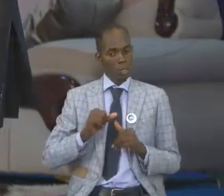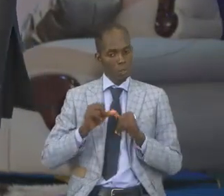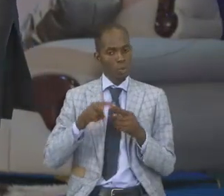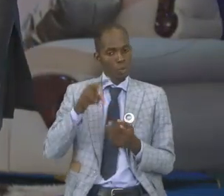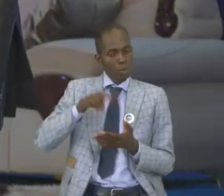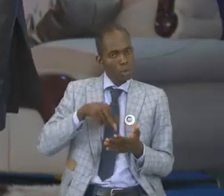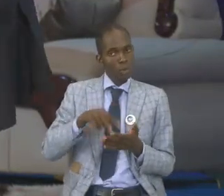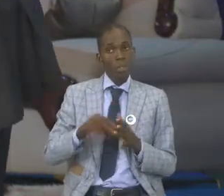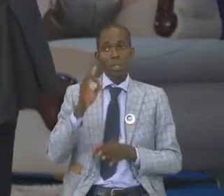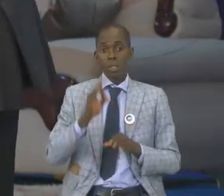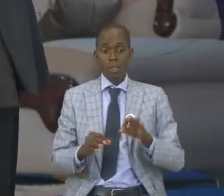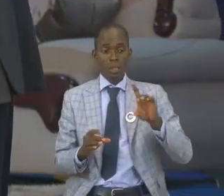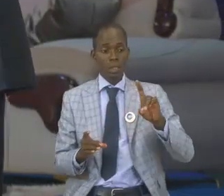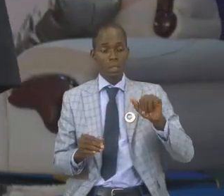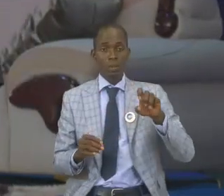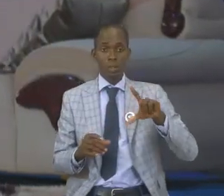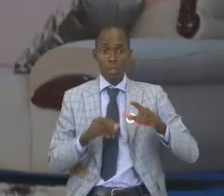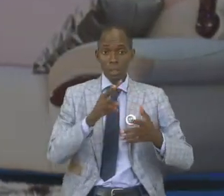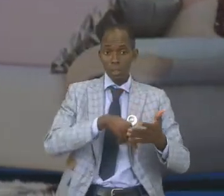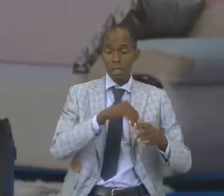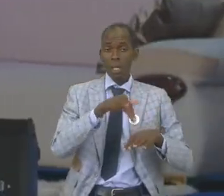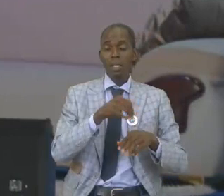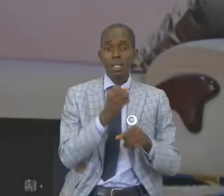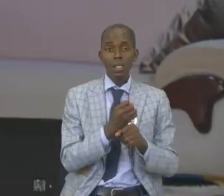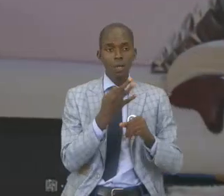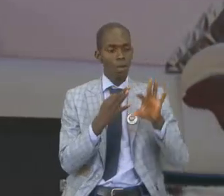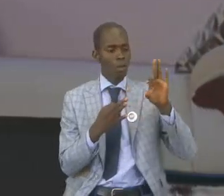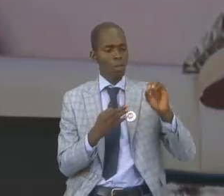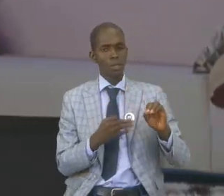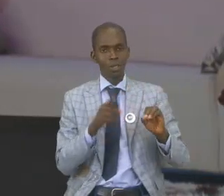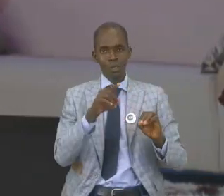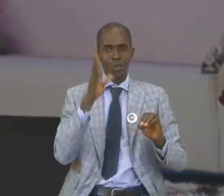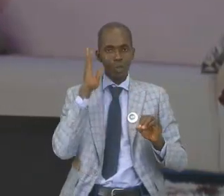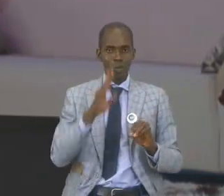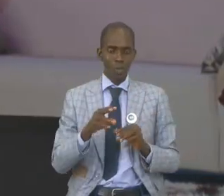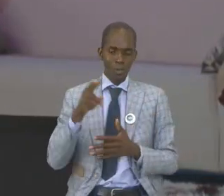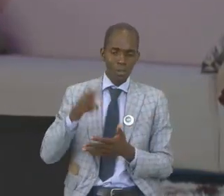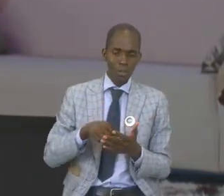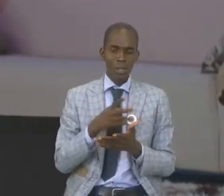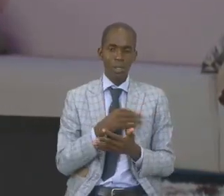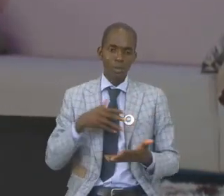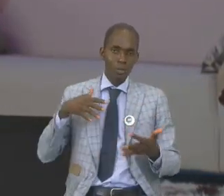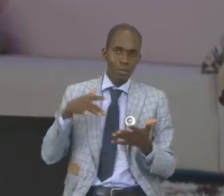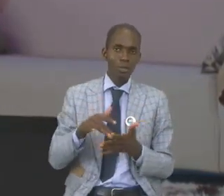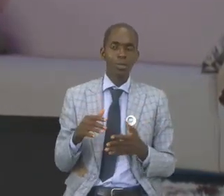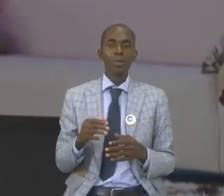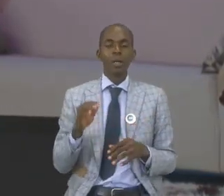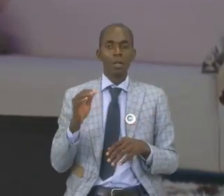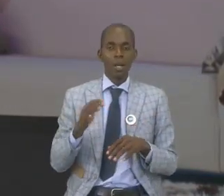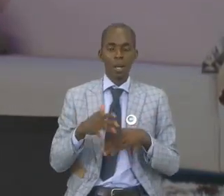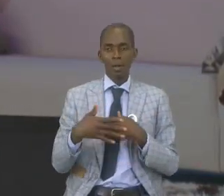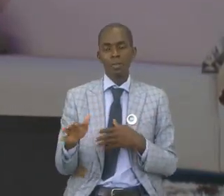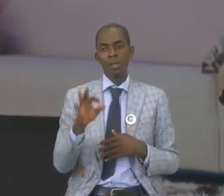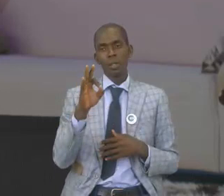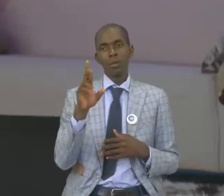If Daniel was still reading at the age of 90, you read and you study after formal